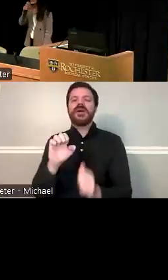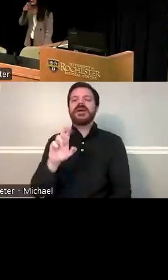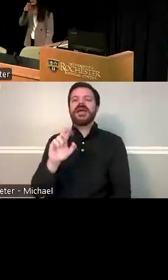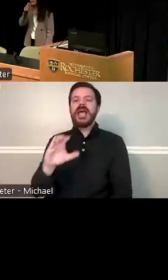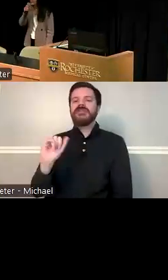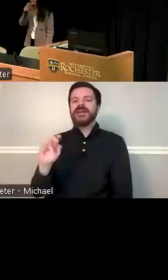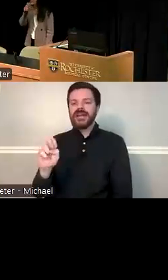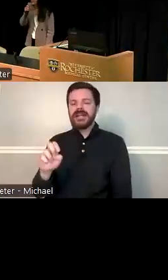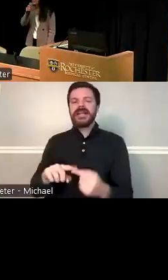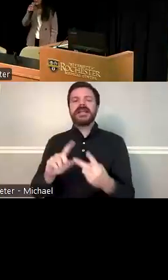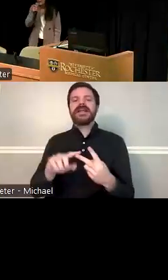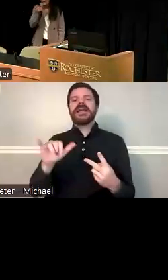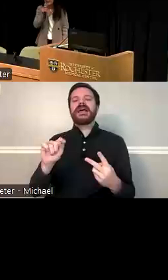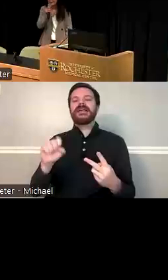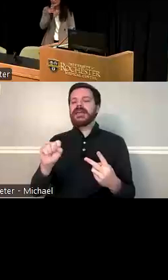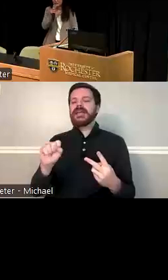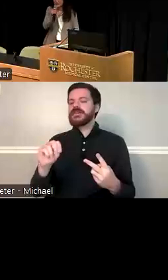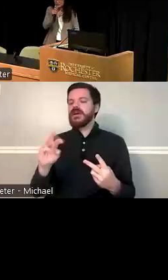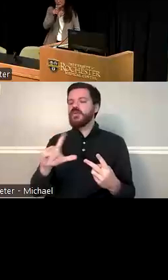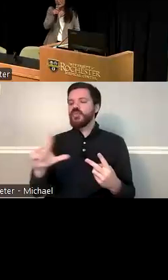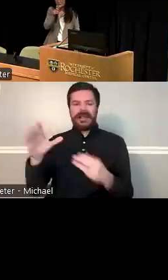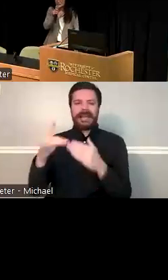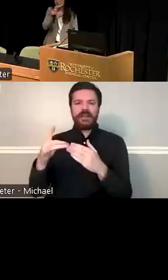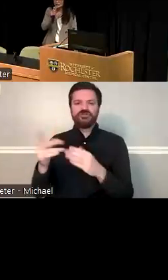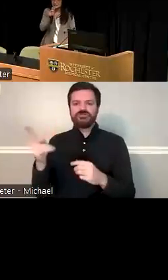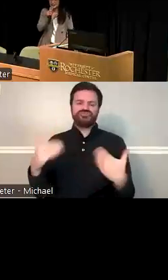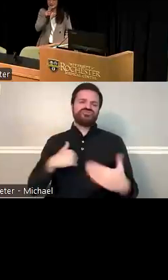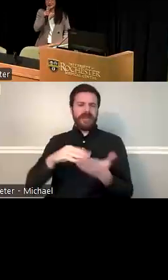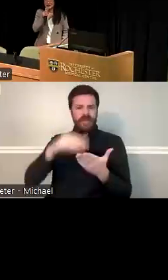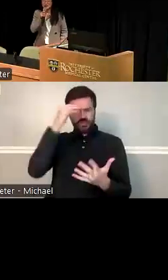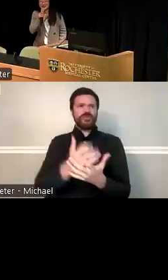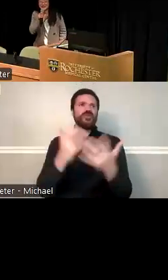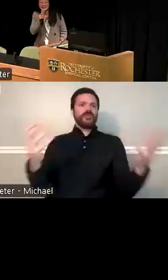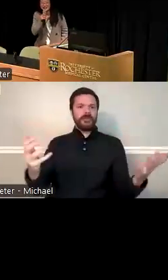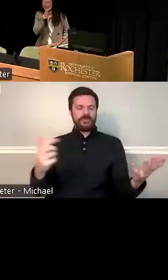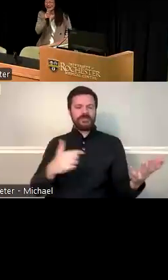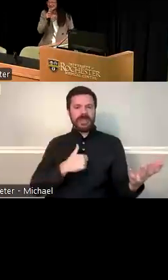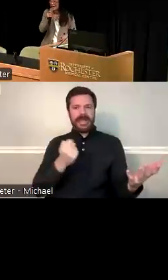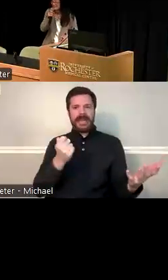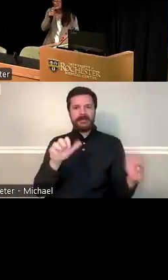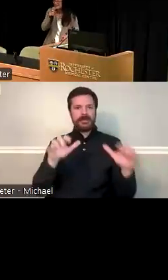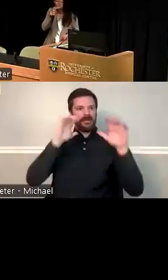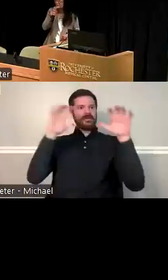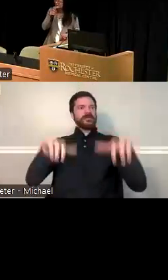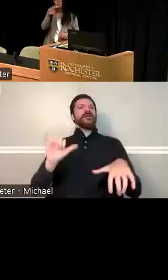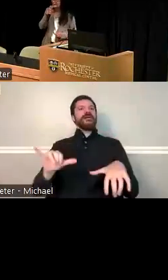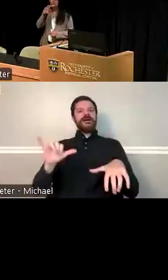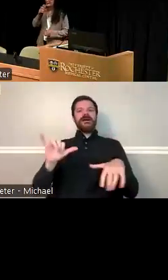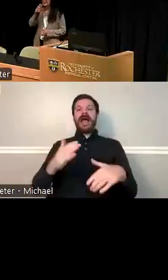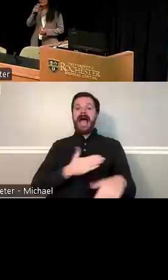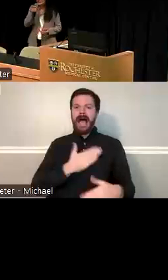Dr. Yates Conwell's leadership. And I learned so much, and I was starstruck having happy hour